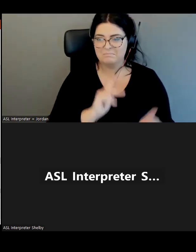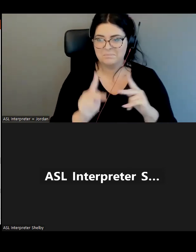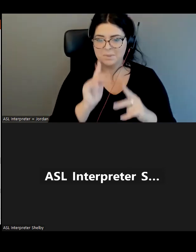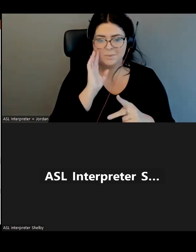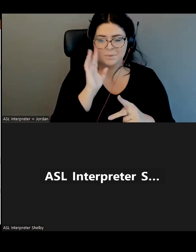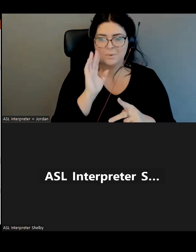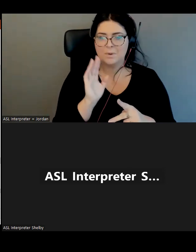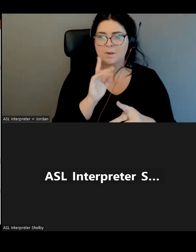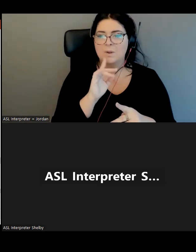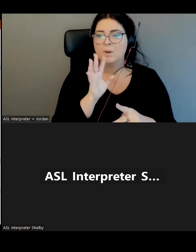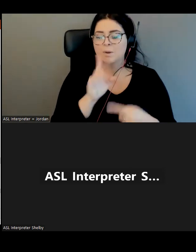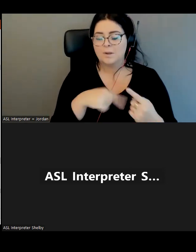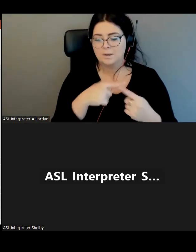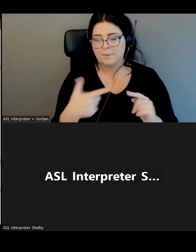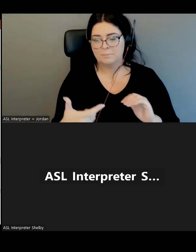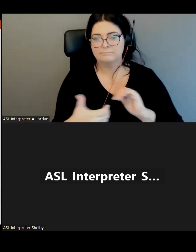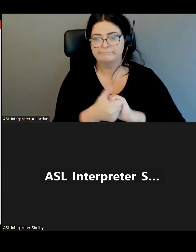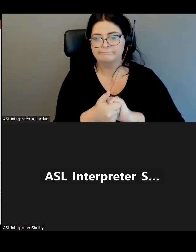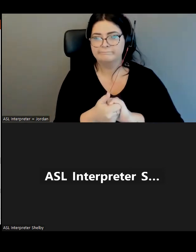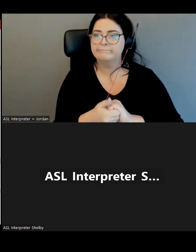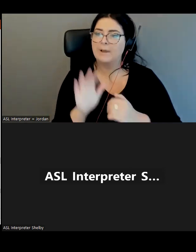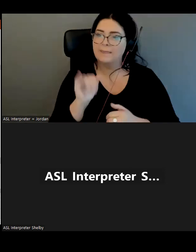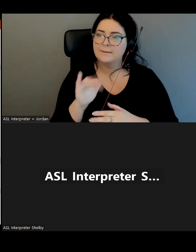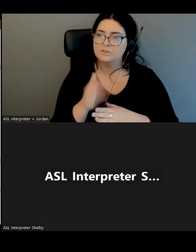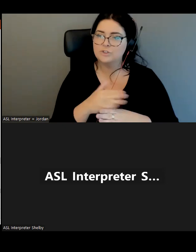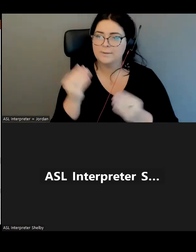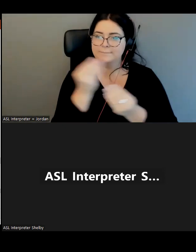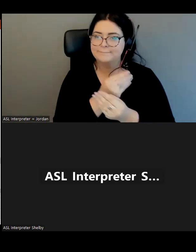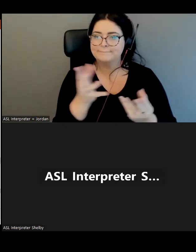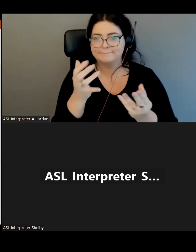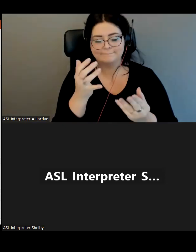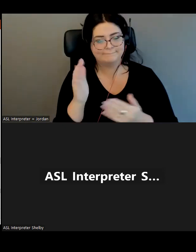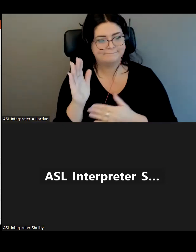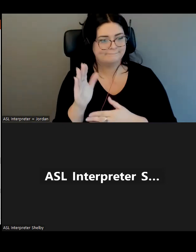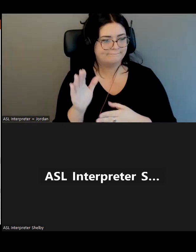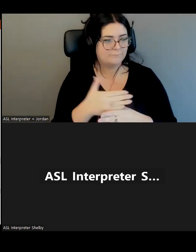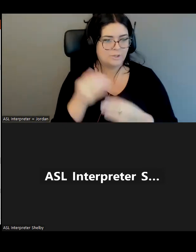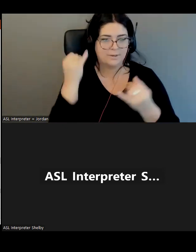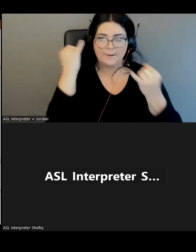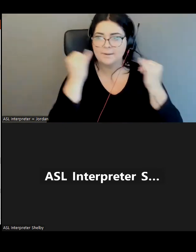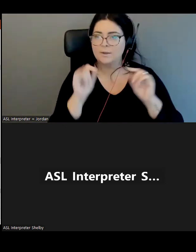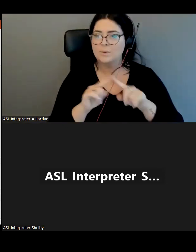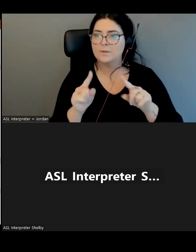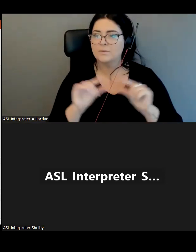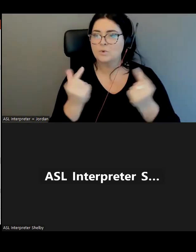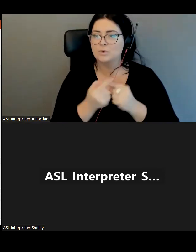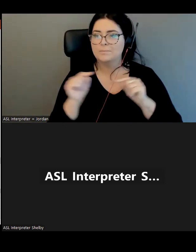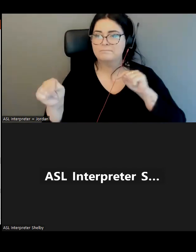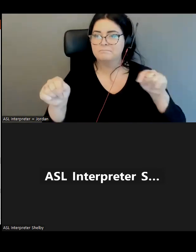talk about is partnerships. And one of those ways is sharing resources and ideas with other groups that are in our region as